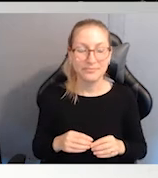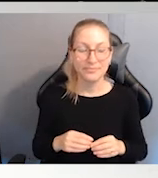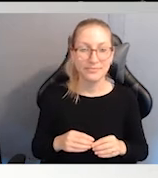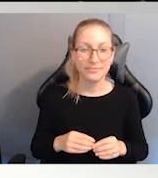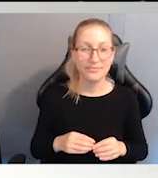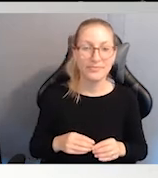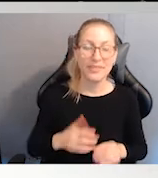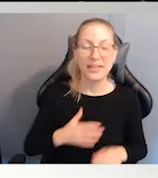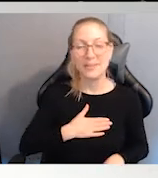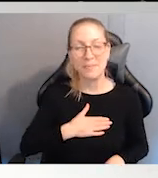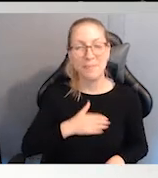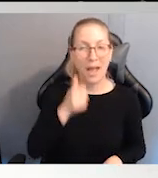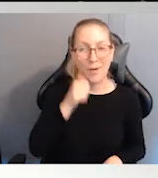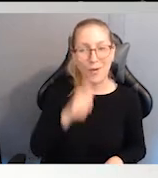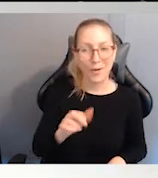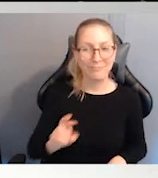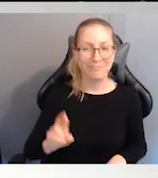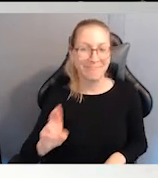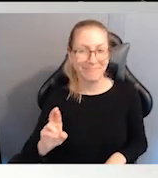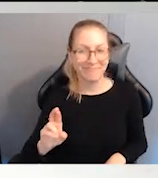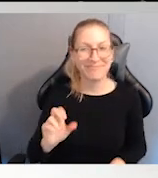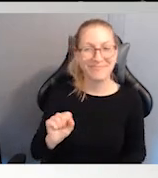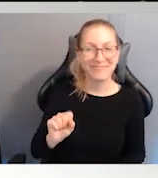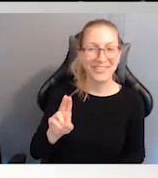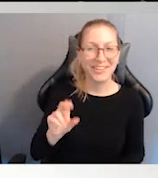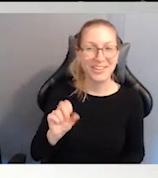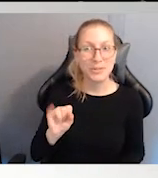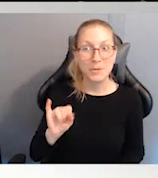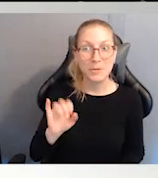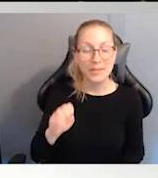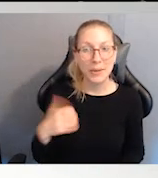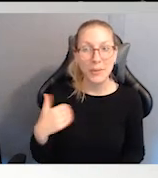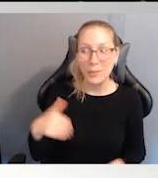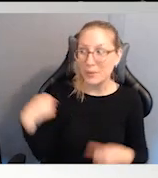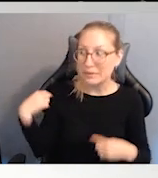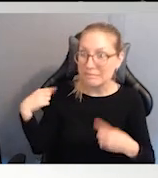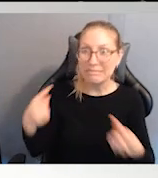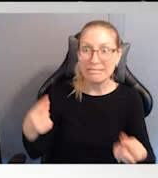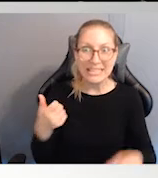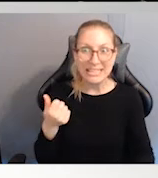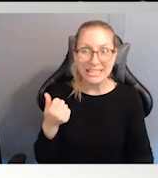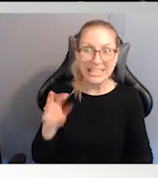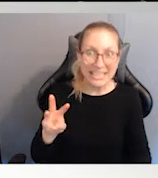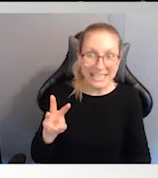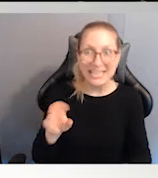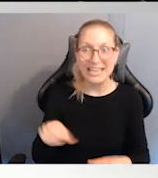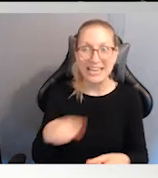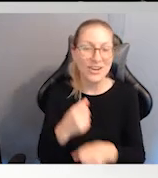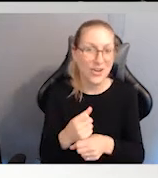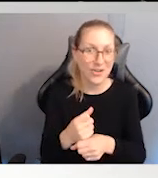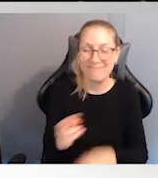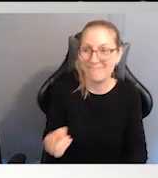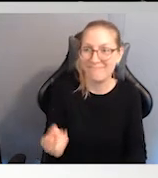my girl Susie. Susie and I have a long relationship, like 16-year relationship.